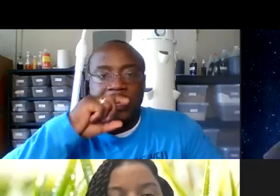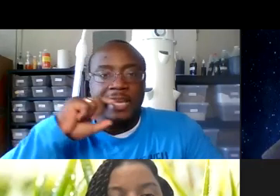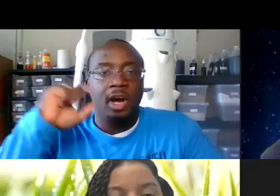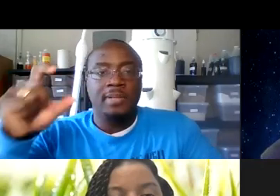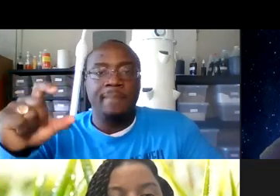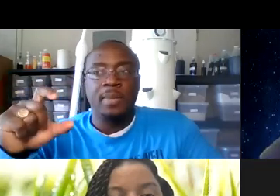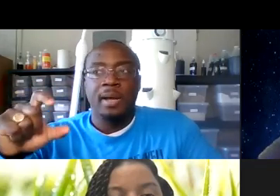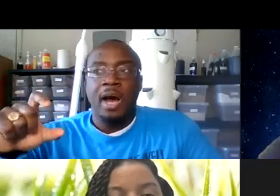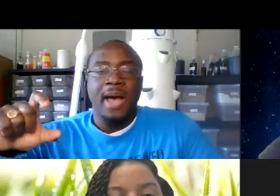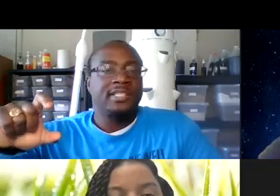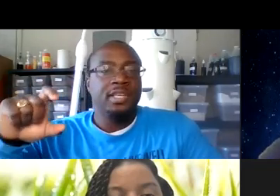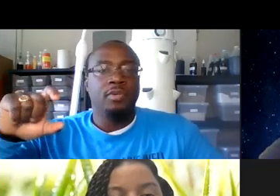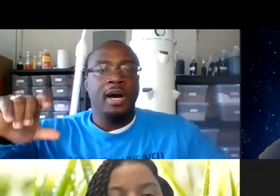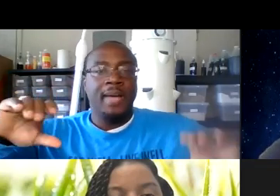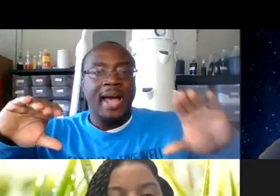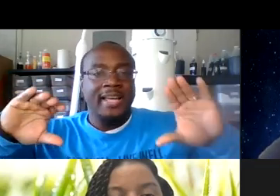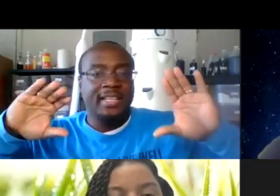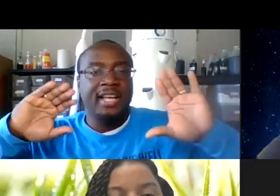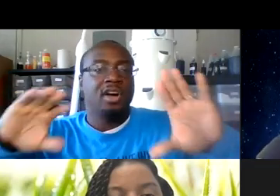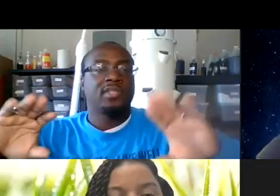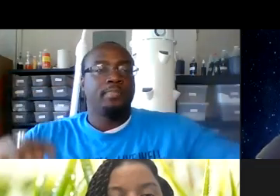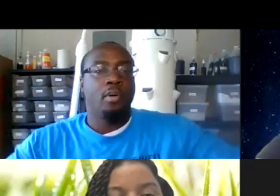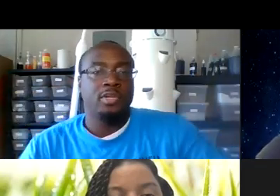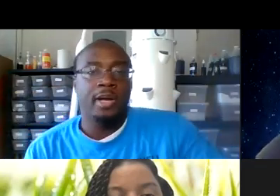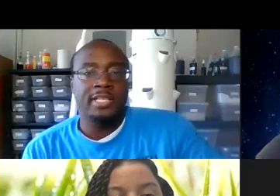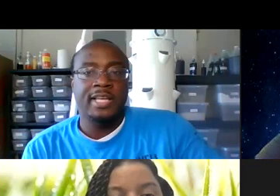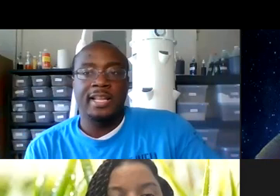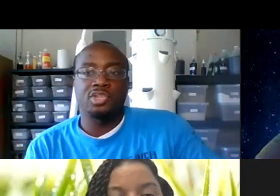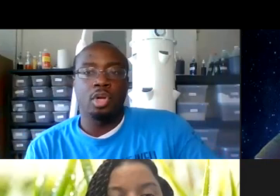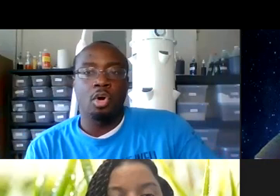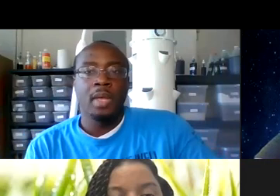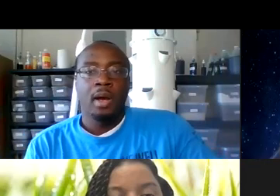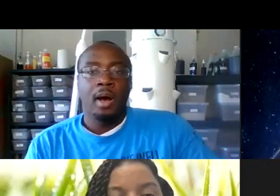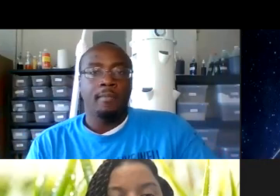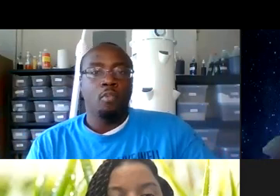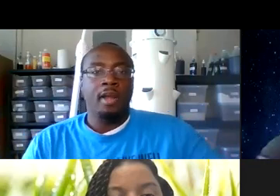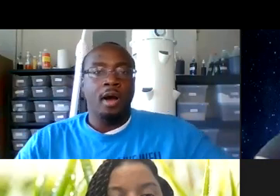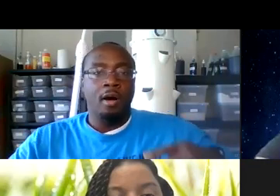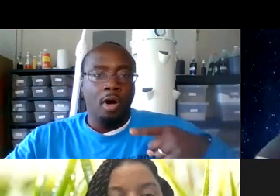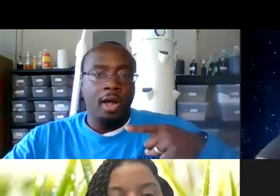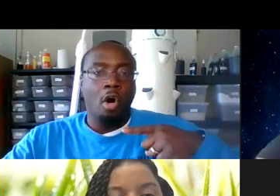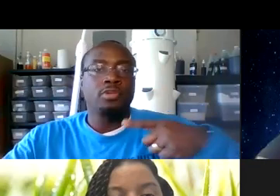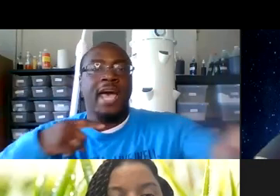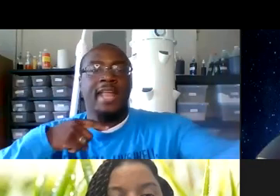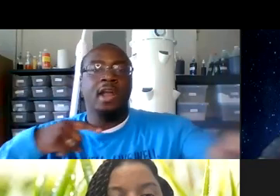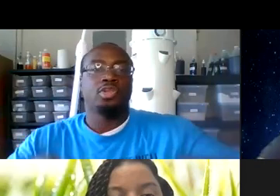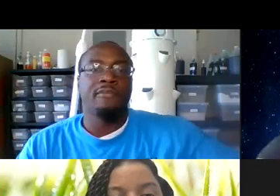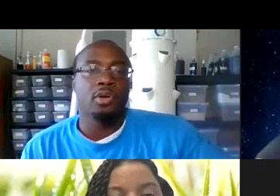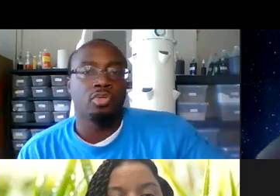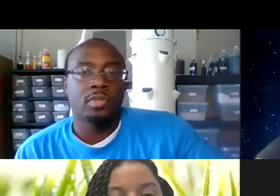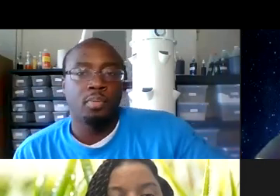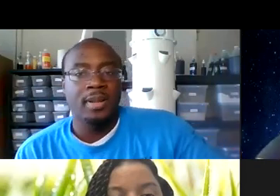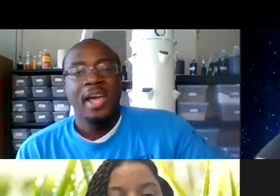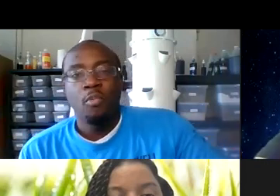you an update. I send you, I guess, a letter of support as well, just kind of let you know what on-site and